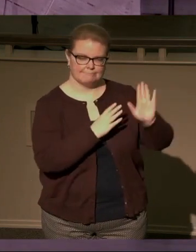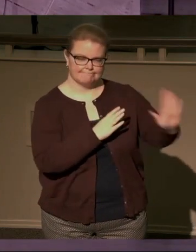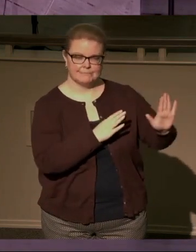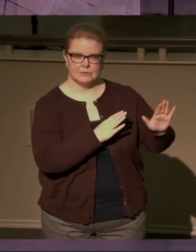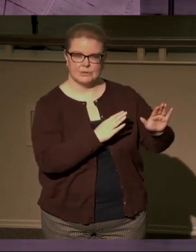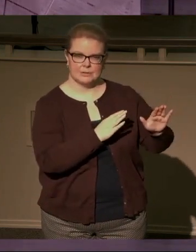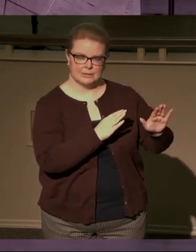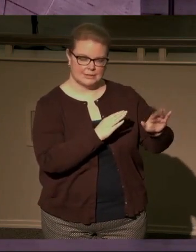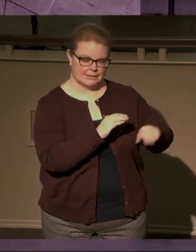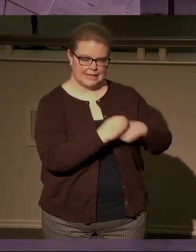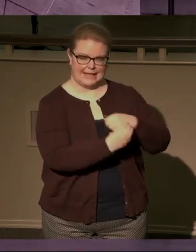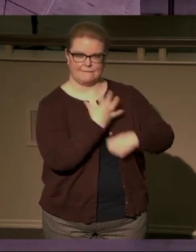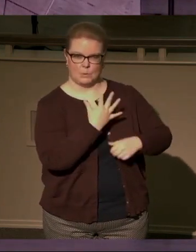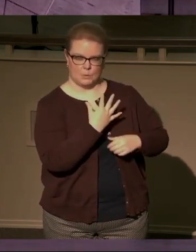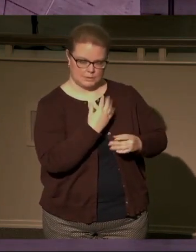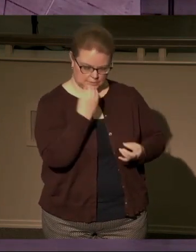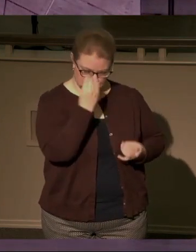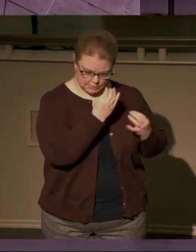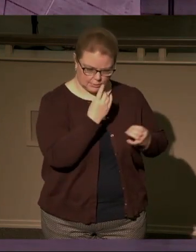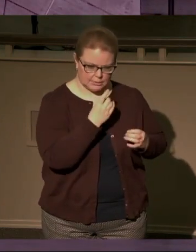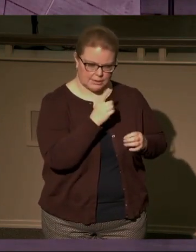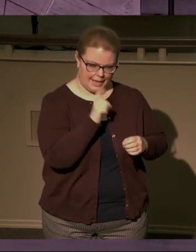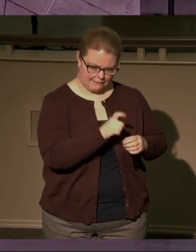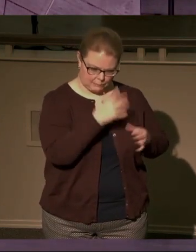Who am I as the world's influencer?